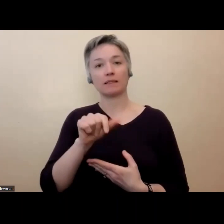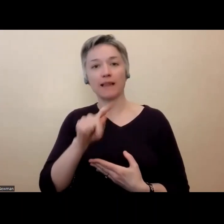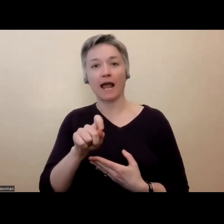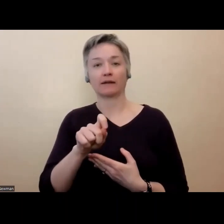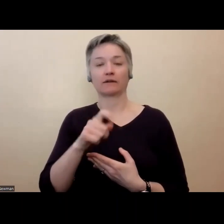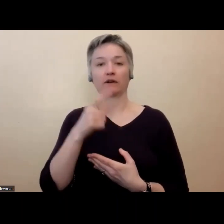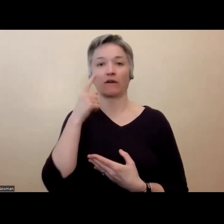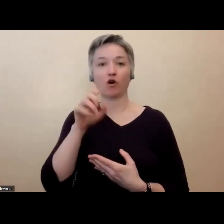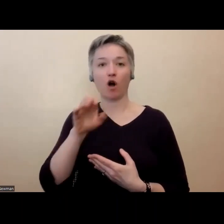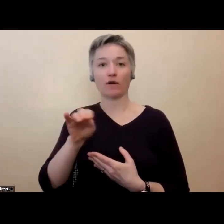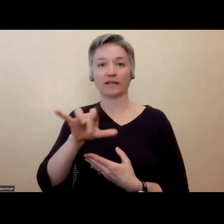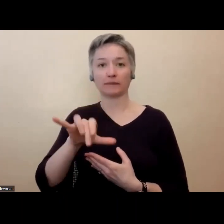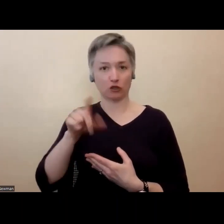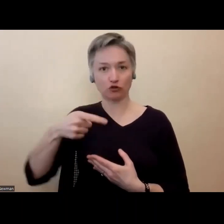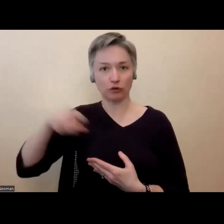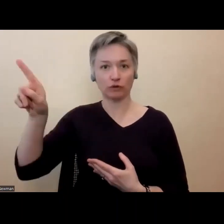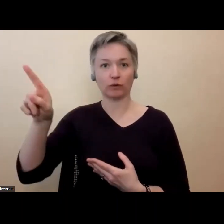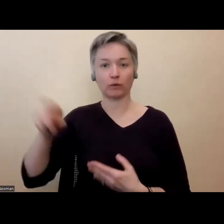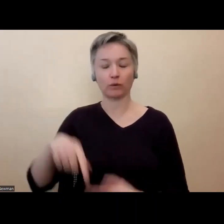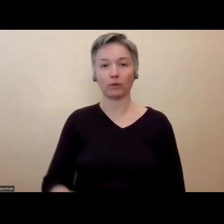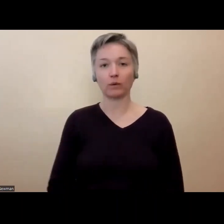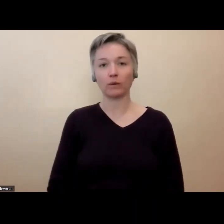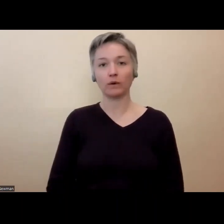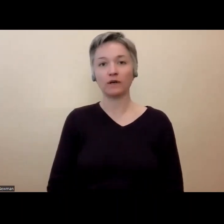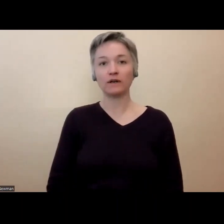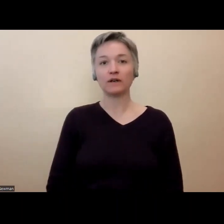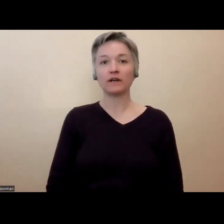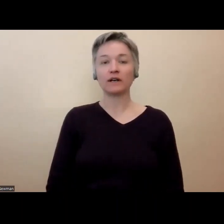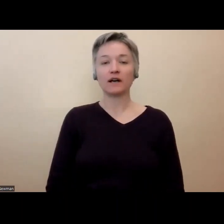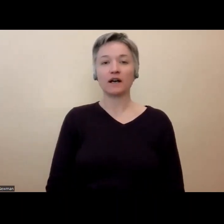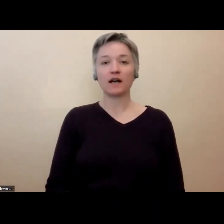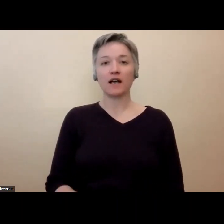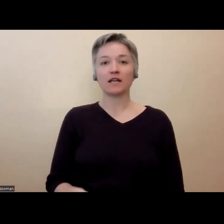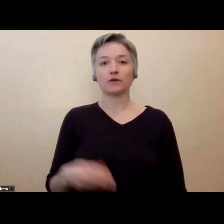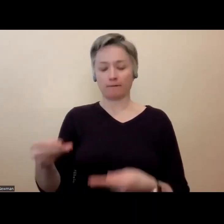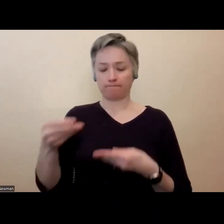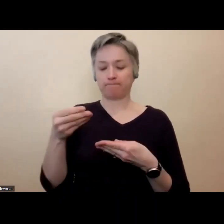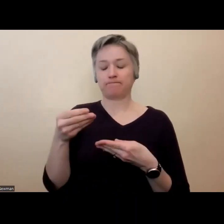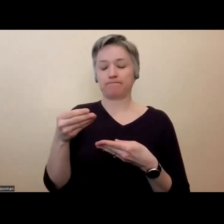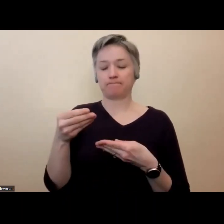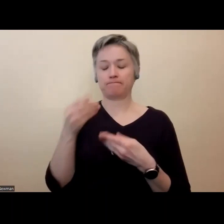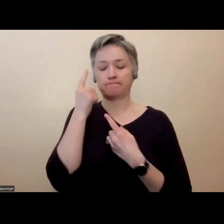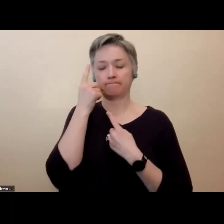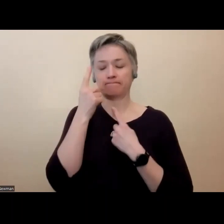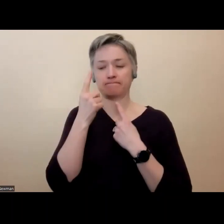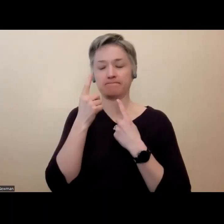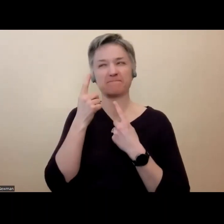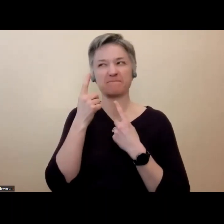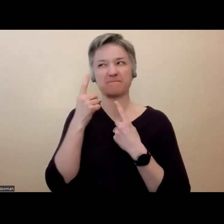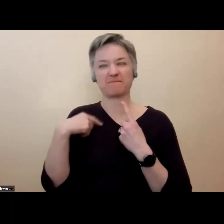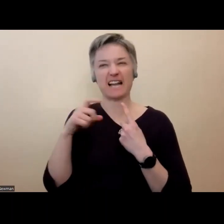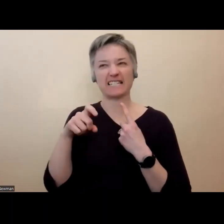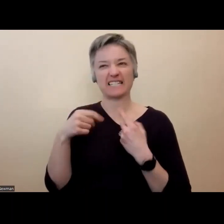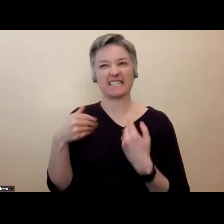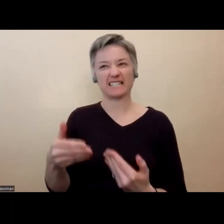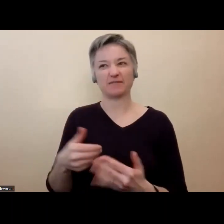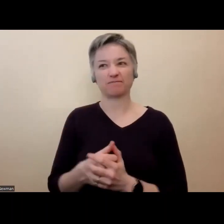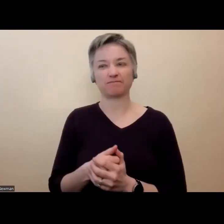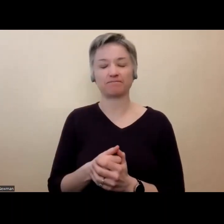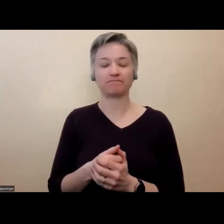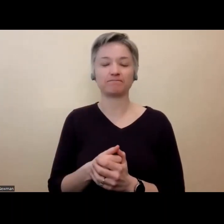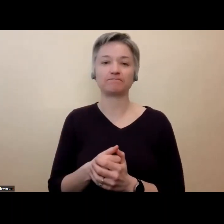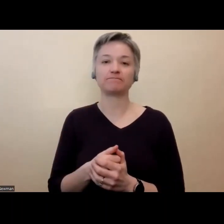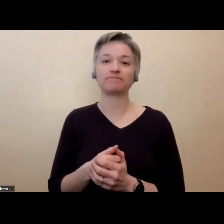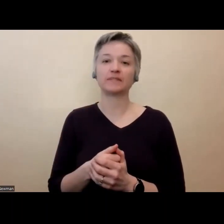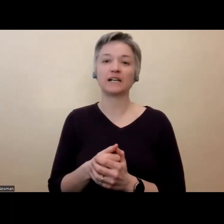colonoscopy. You should get one. That really got me thinking that I really needed to do it. And even